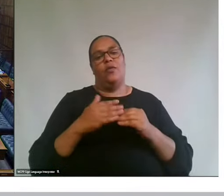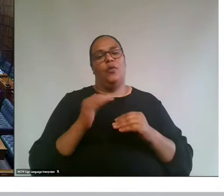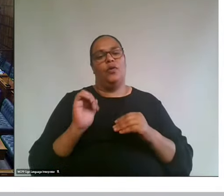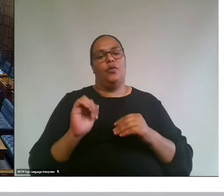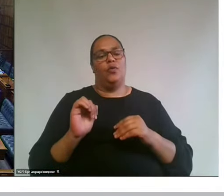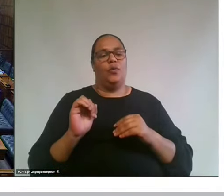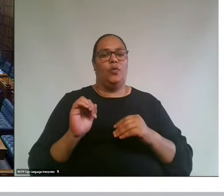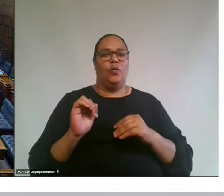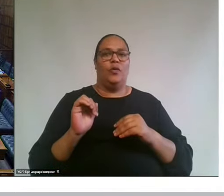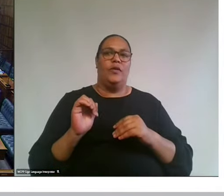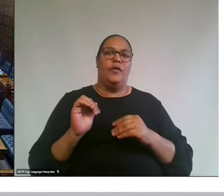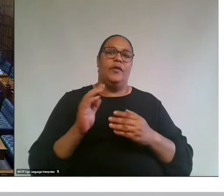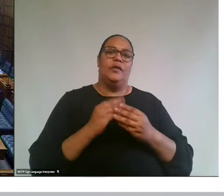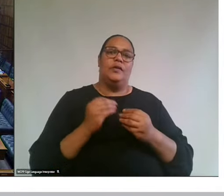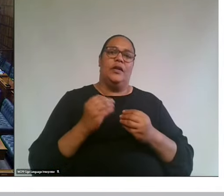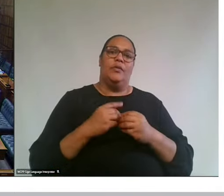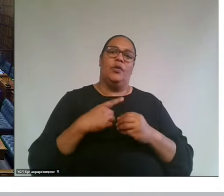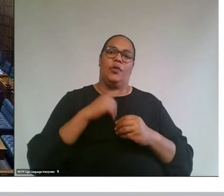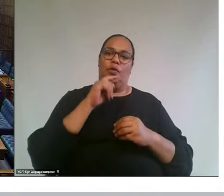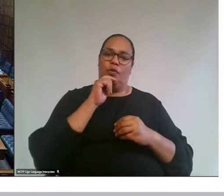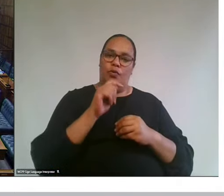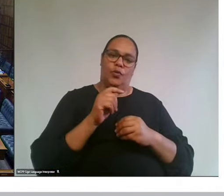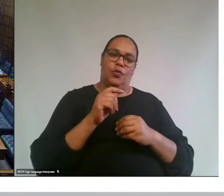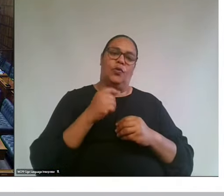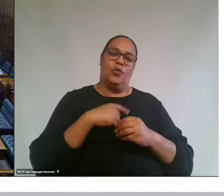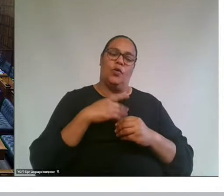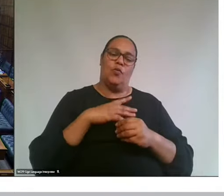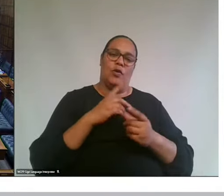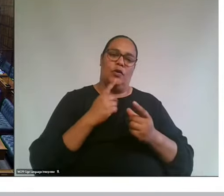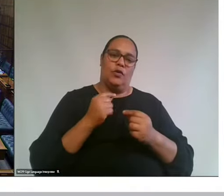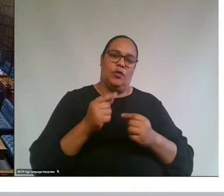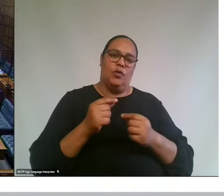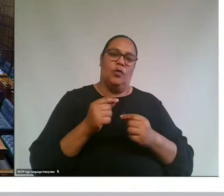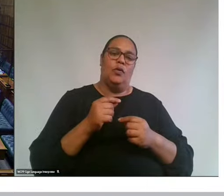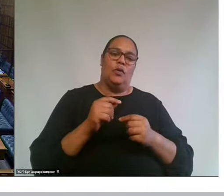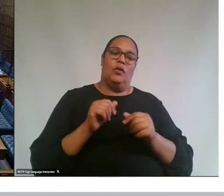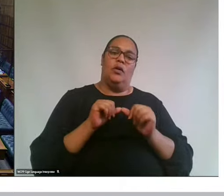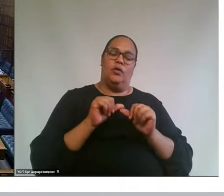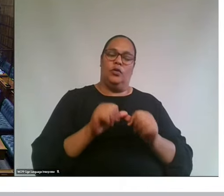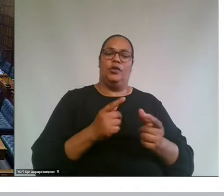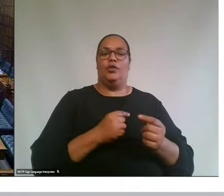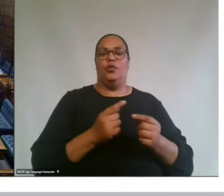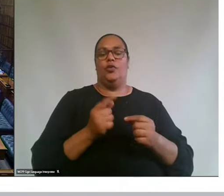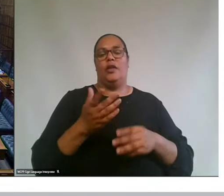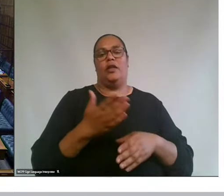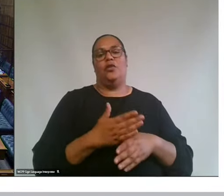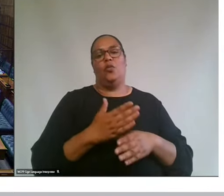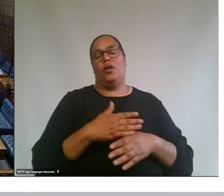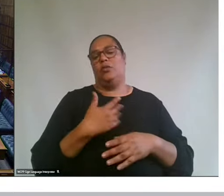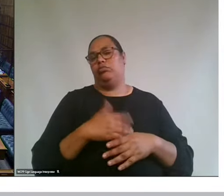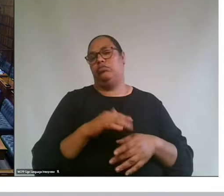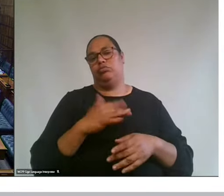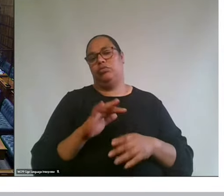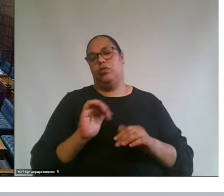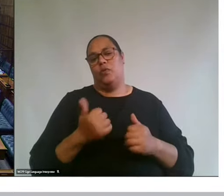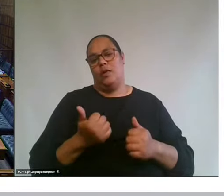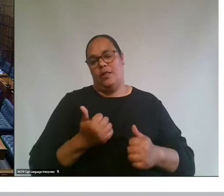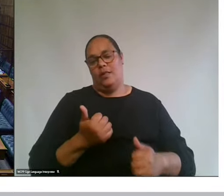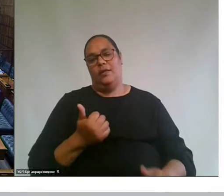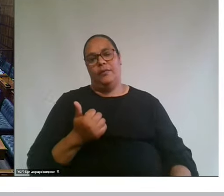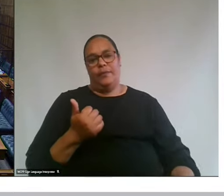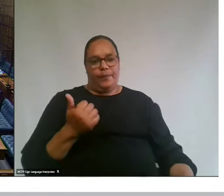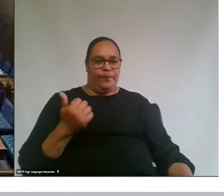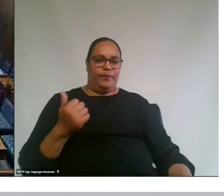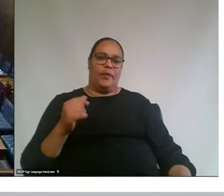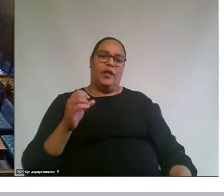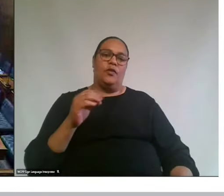you know with so something that we definitely are intending to um continue doing it's working incredibly well um and